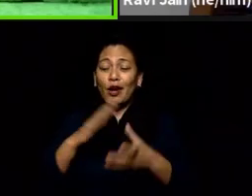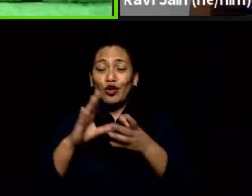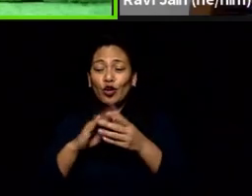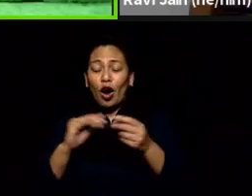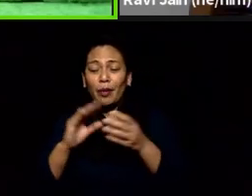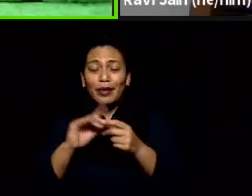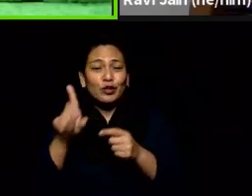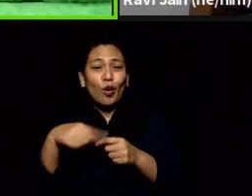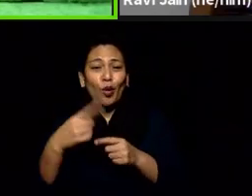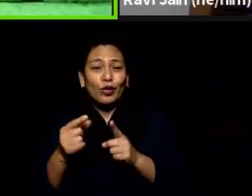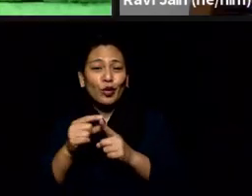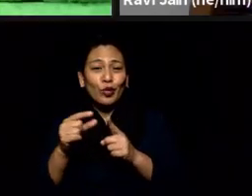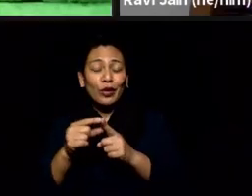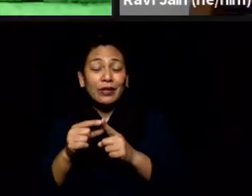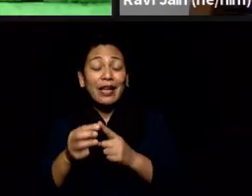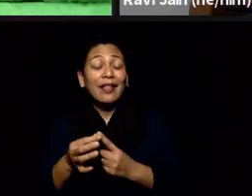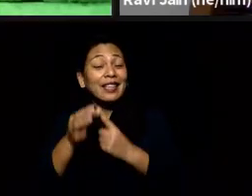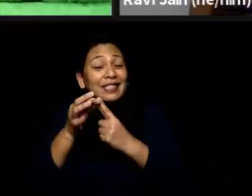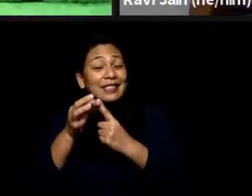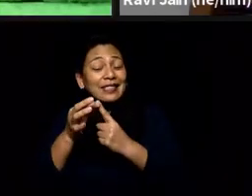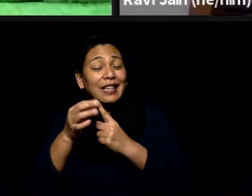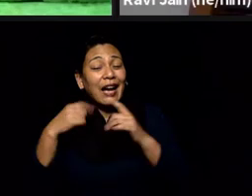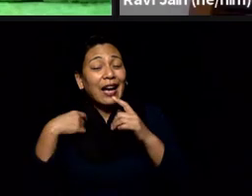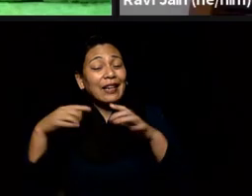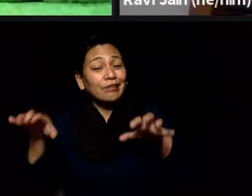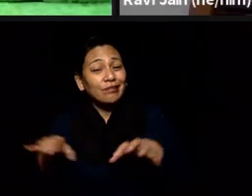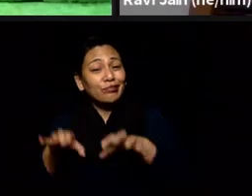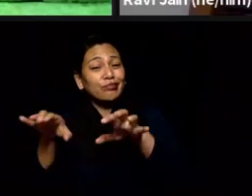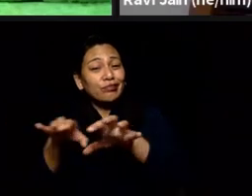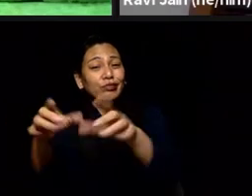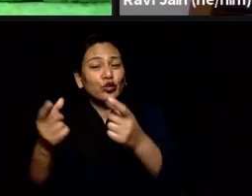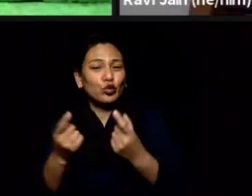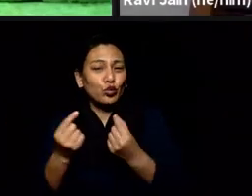unless I keep doing mm-hmm. what I'm saying. Mm-hmm.